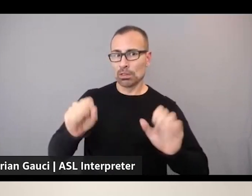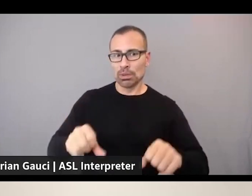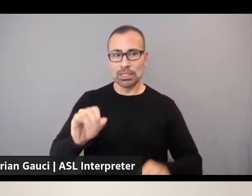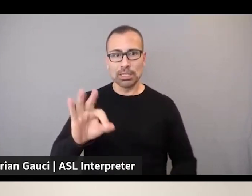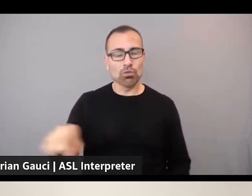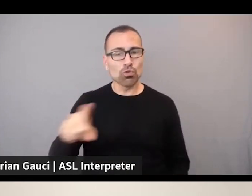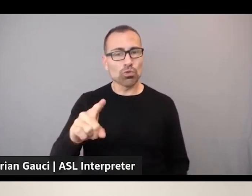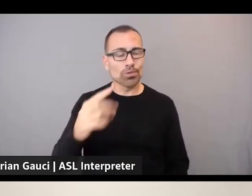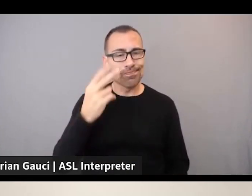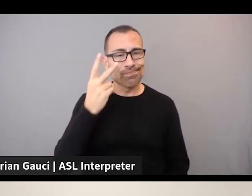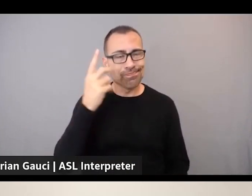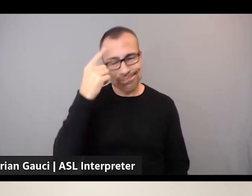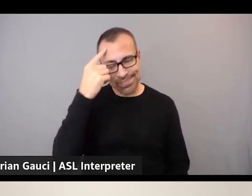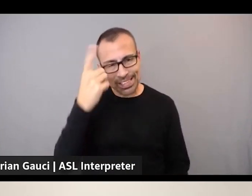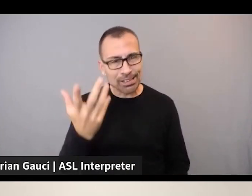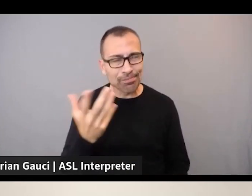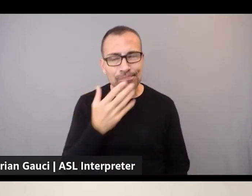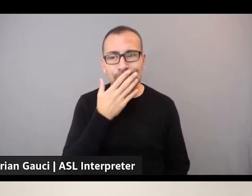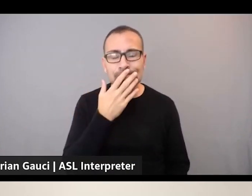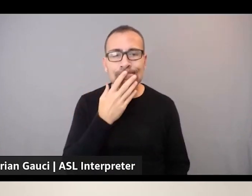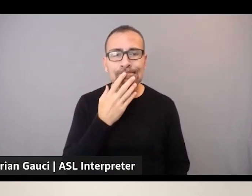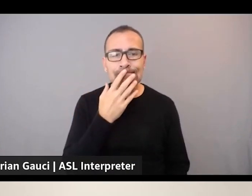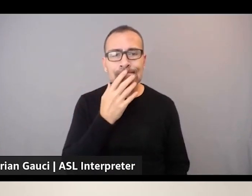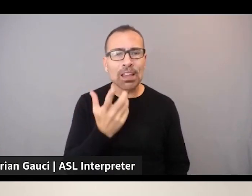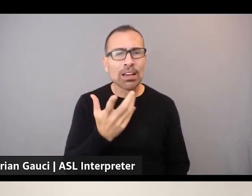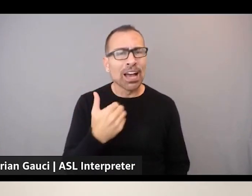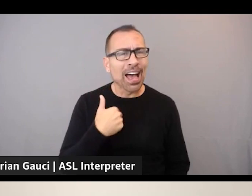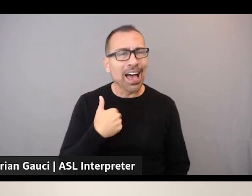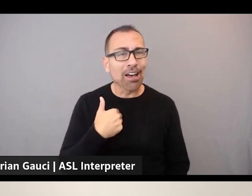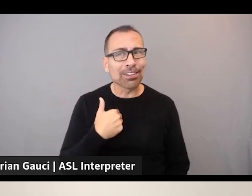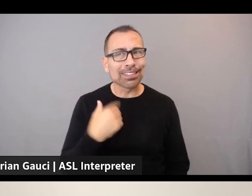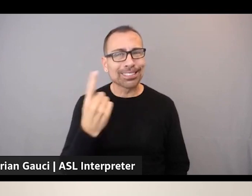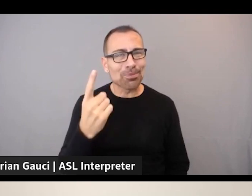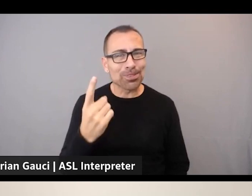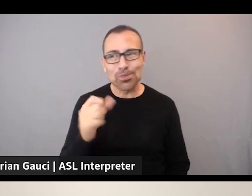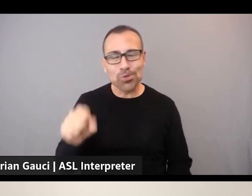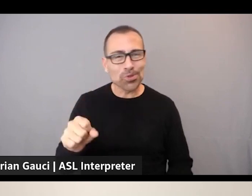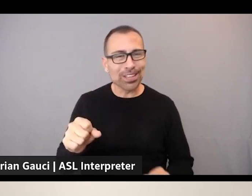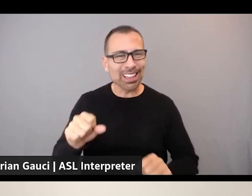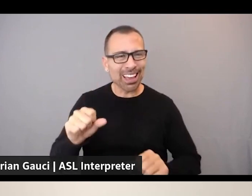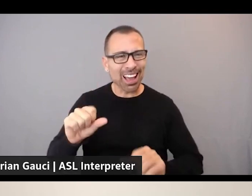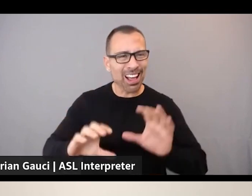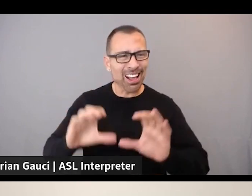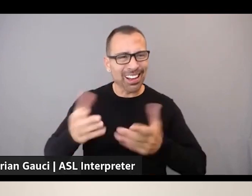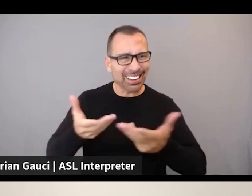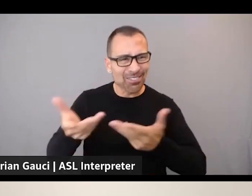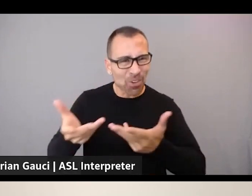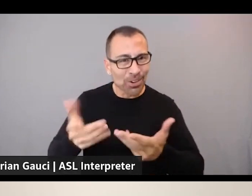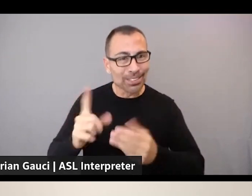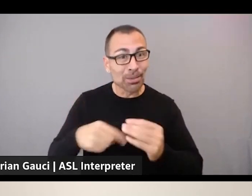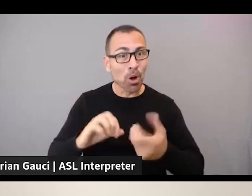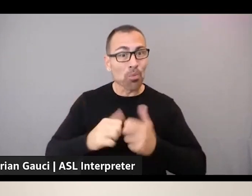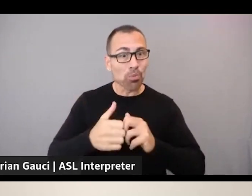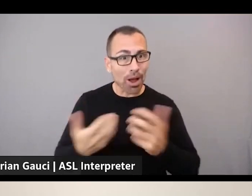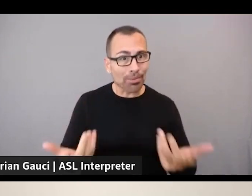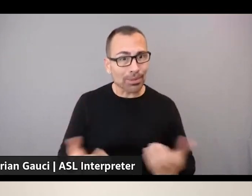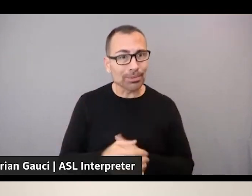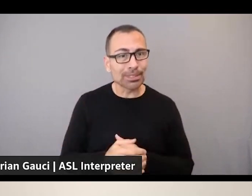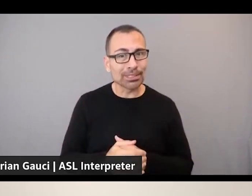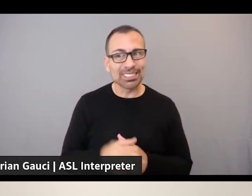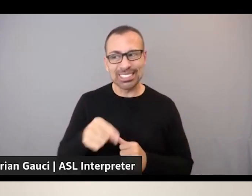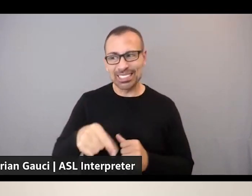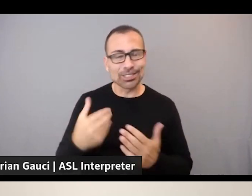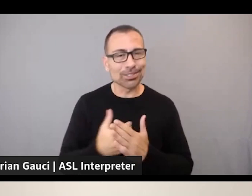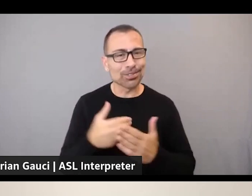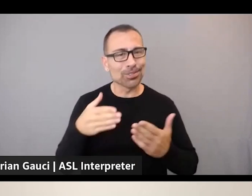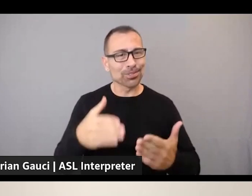about, even having someone to converse with about problems you're thinking about, and it's a whole different way of thinking about technology that I think